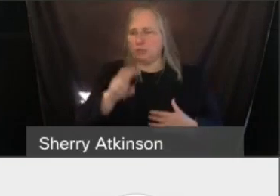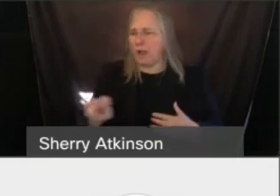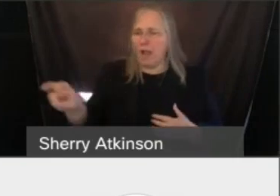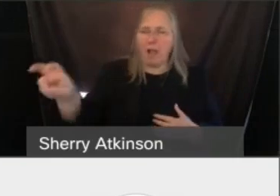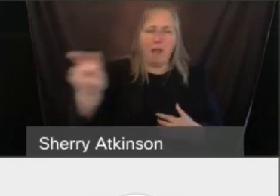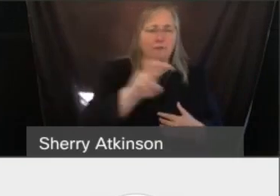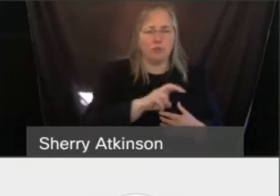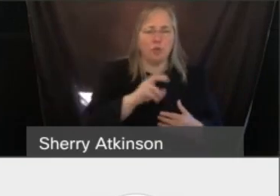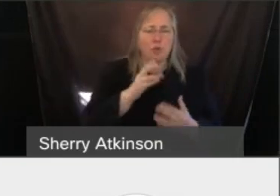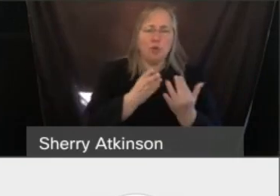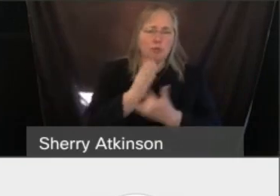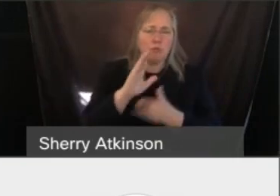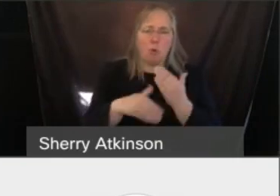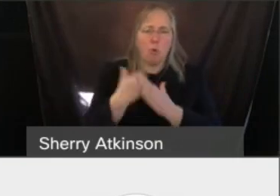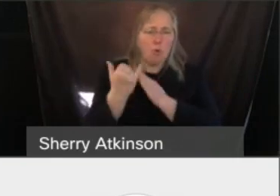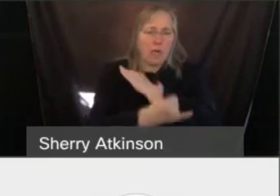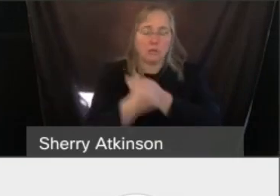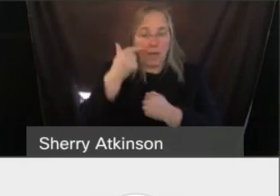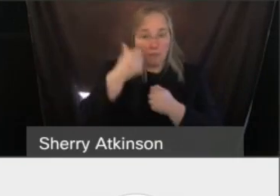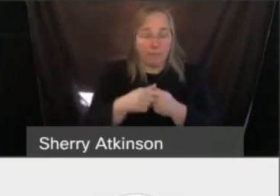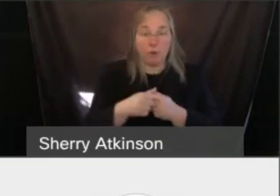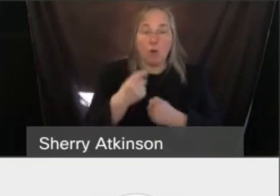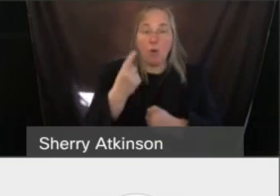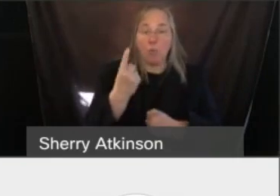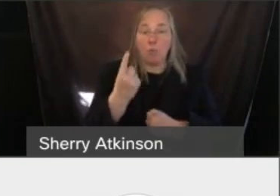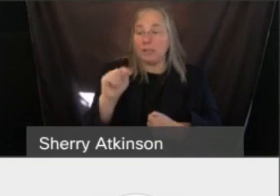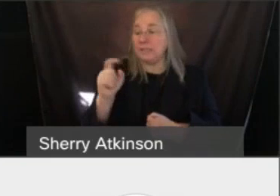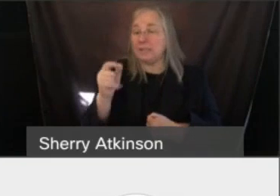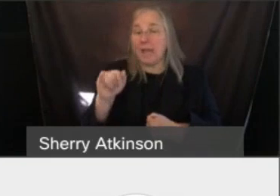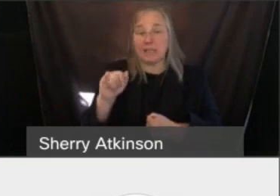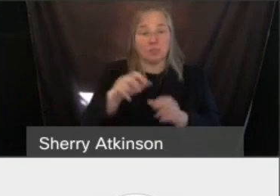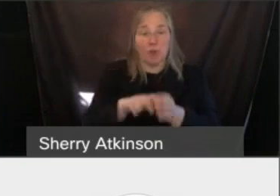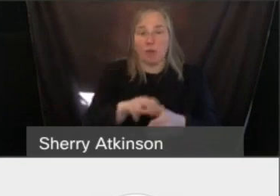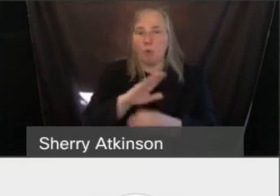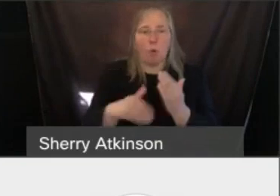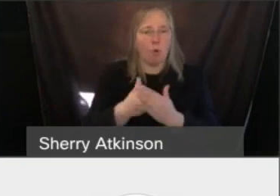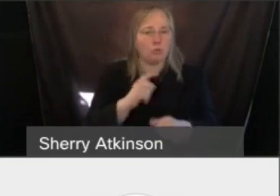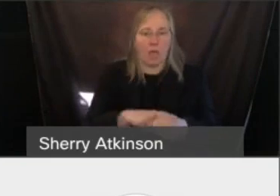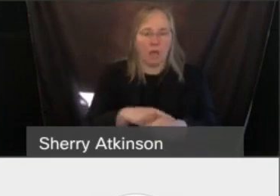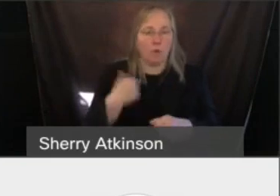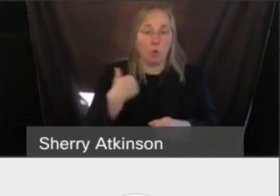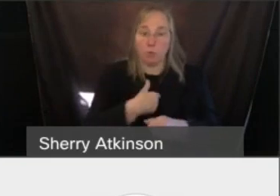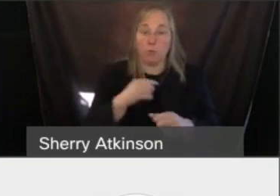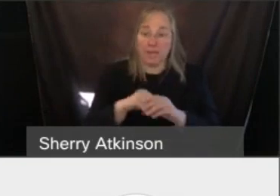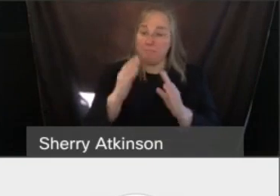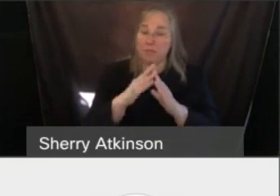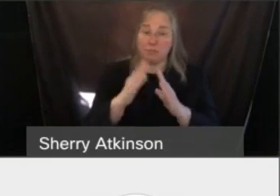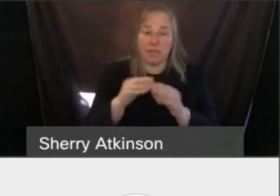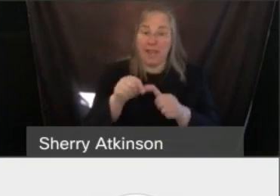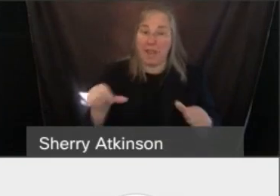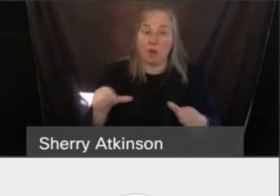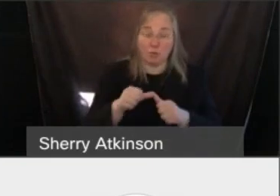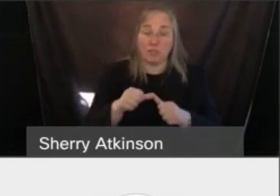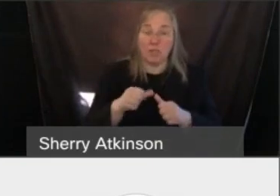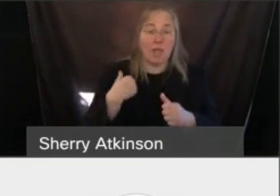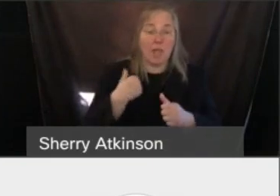And basically, I remember being in one taxi ride the whole time I was there, and we were in the metropolitan areas and traveled between large